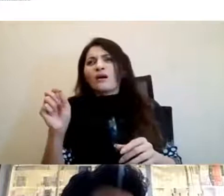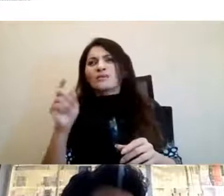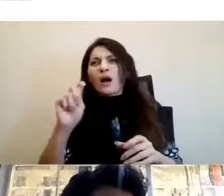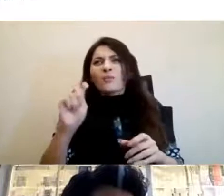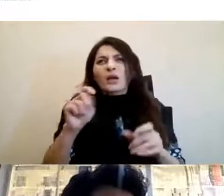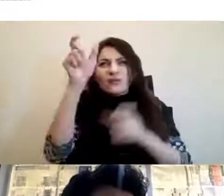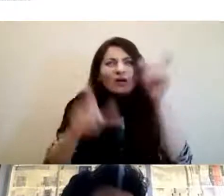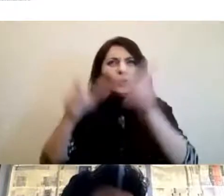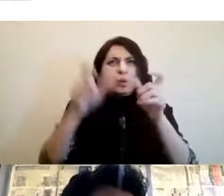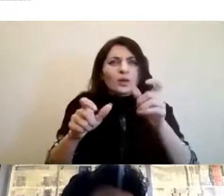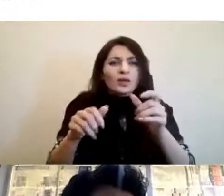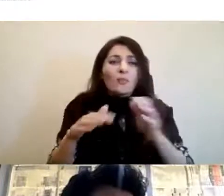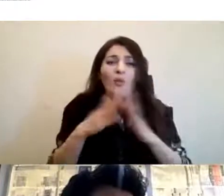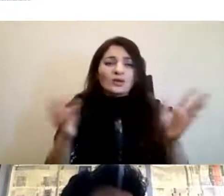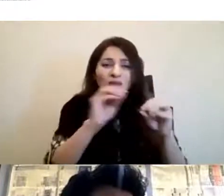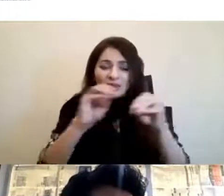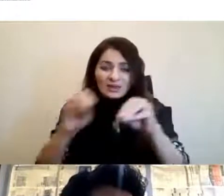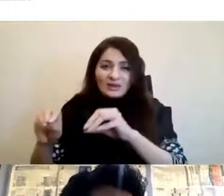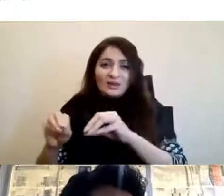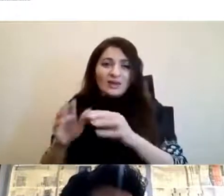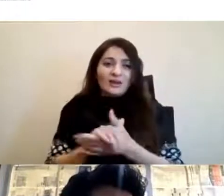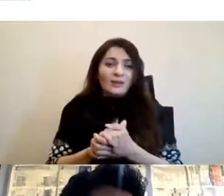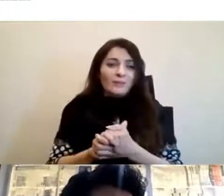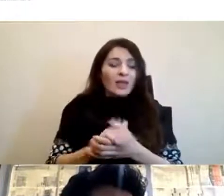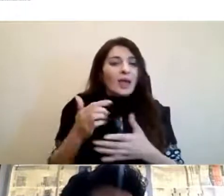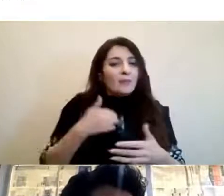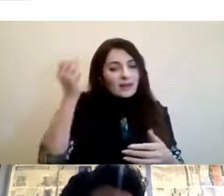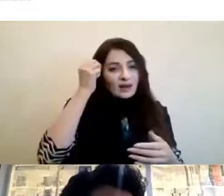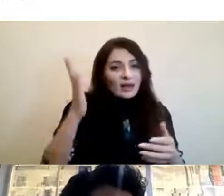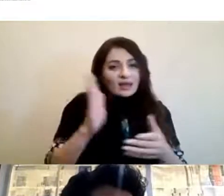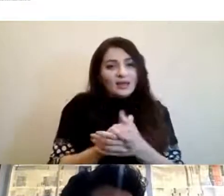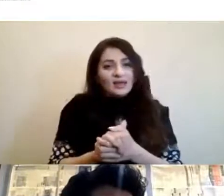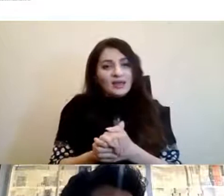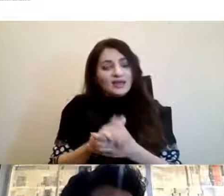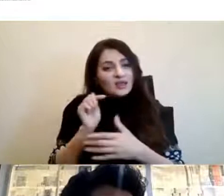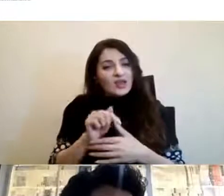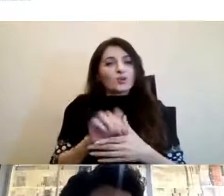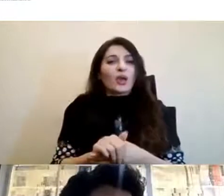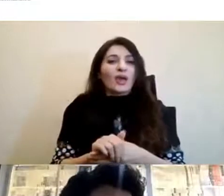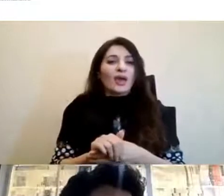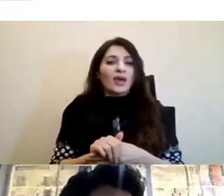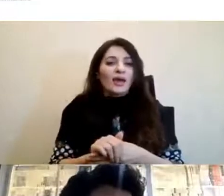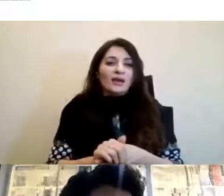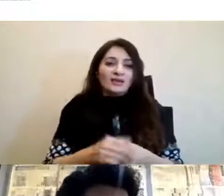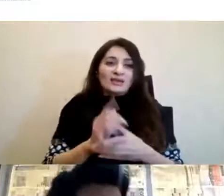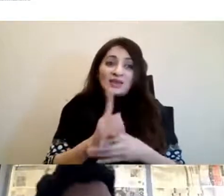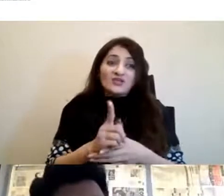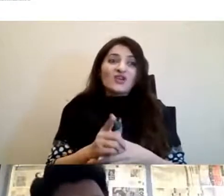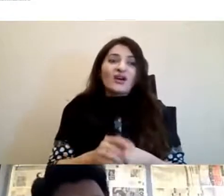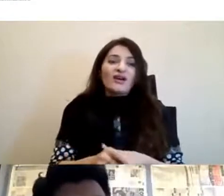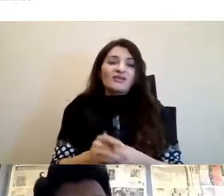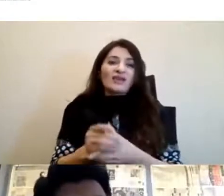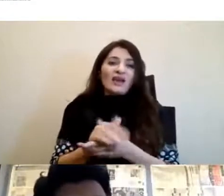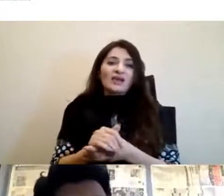with supercomputers in our pockets. And I think that is where the real capability to do so much